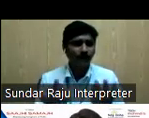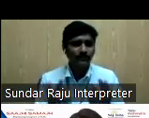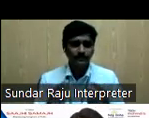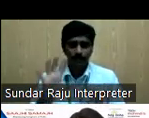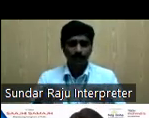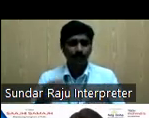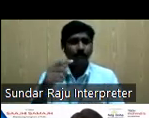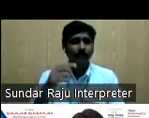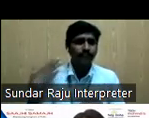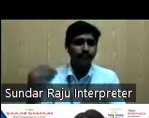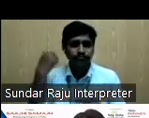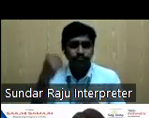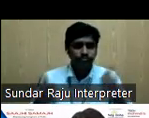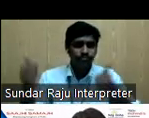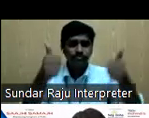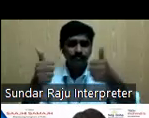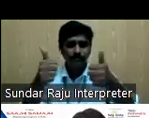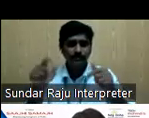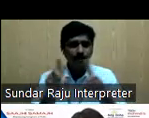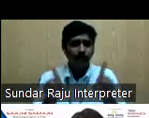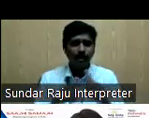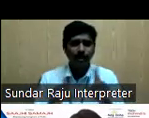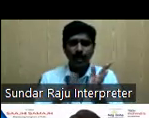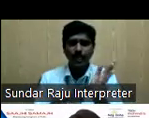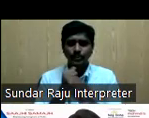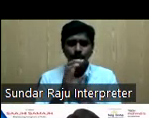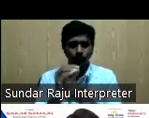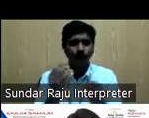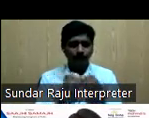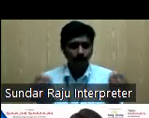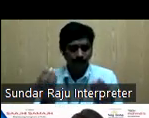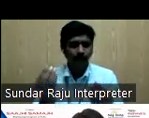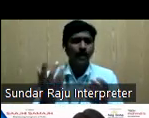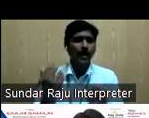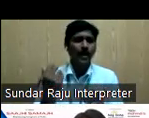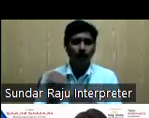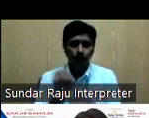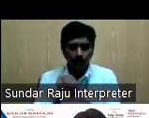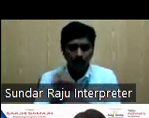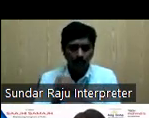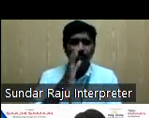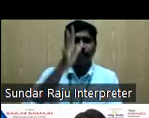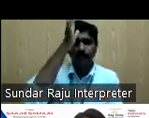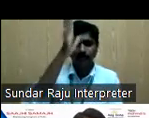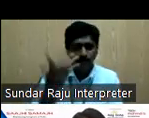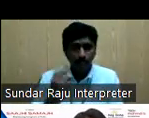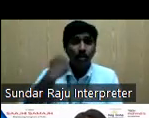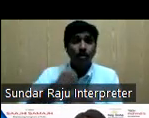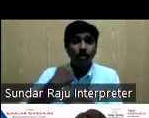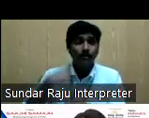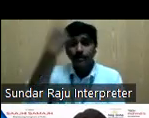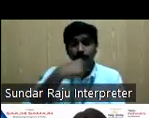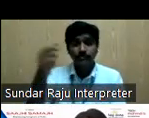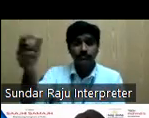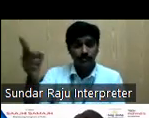speakers from organizations that are working with persons with disabilities, caregivers, parents, and government officials, who will